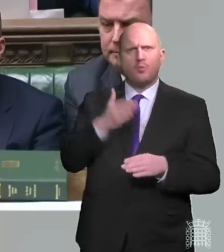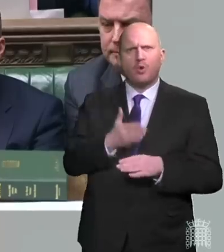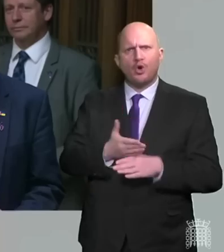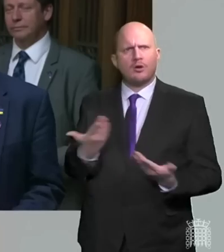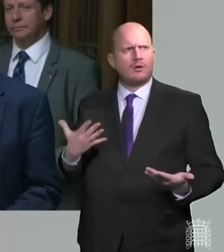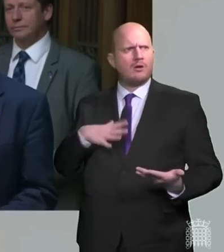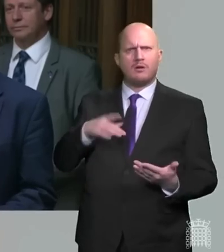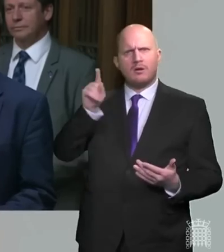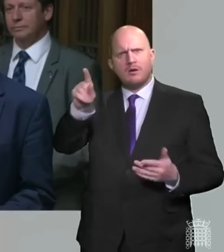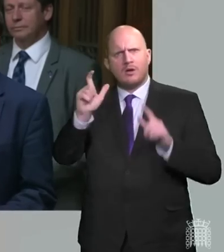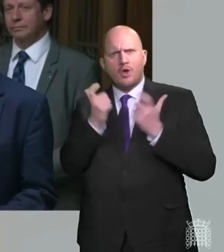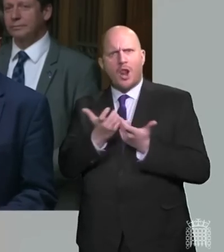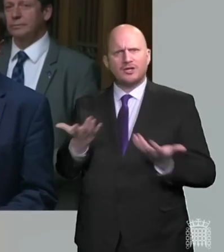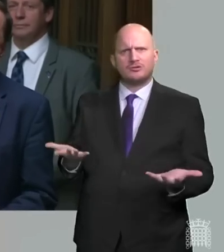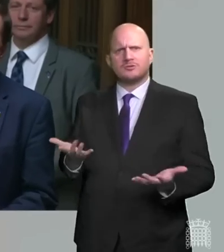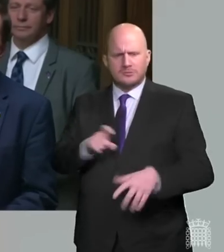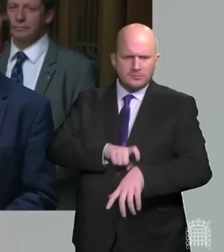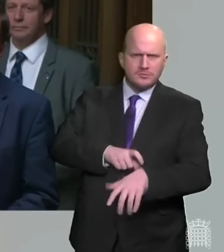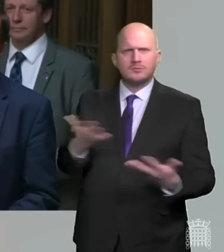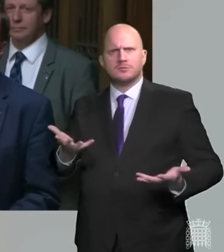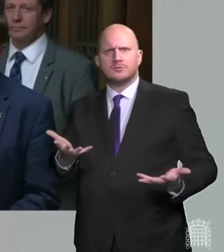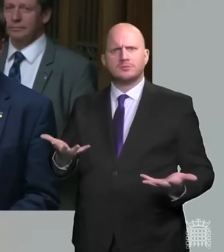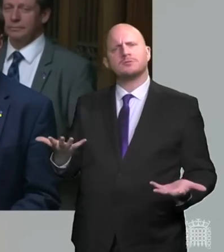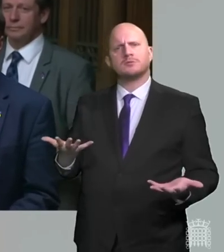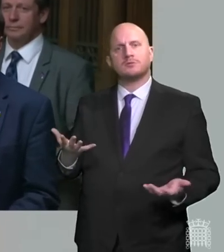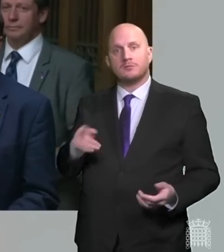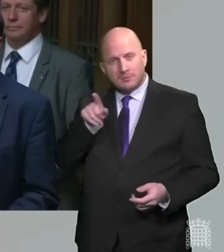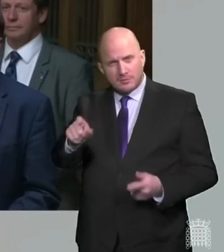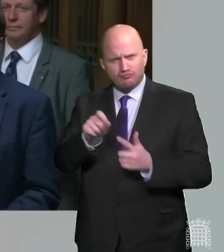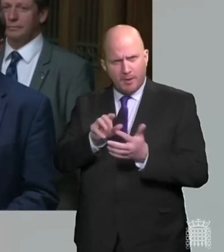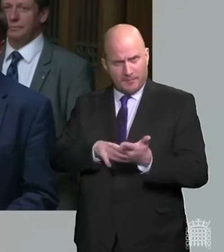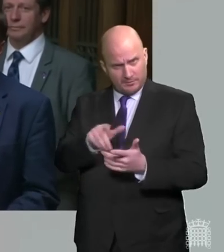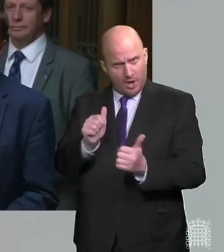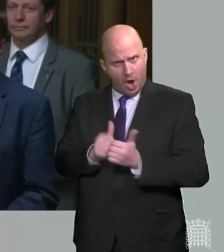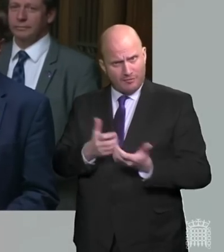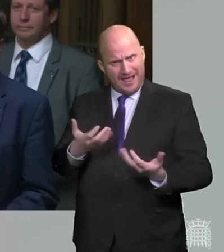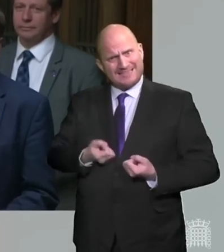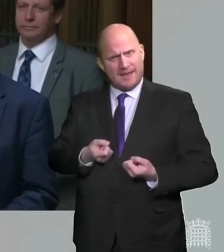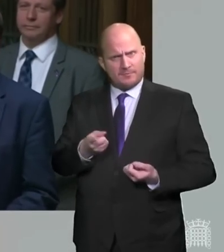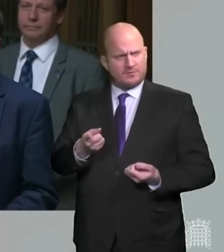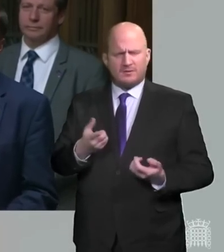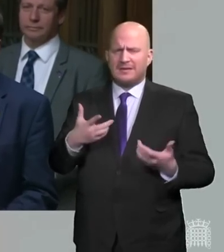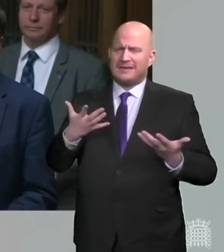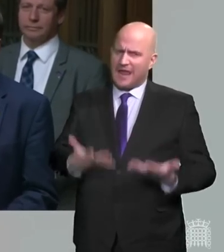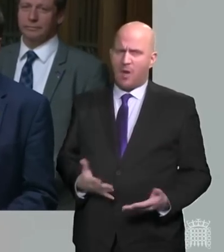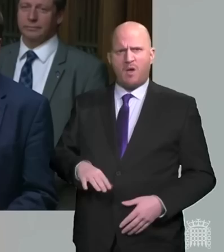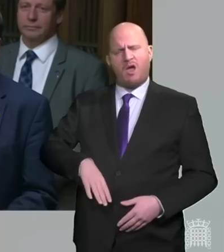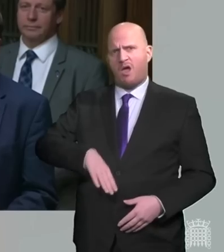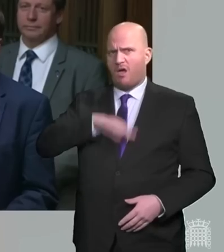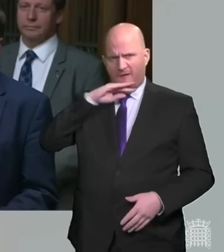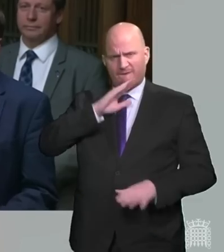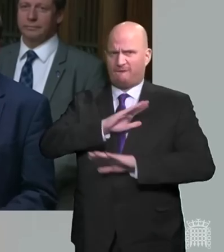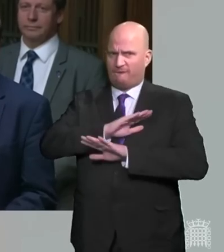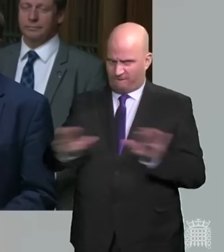Mr Speaker. So does the Prime Minister agree with me? Enough is enough. If Trans-Pennine Express don't get to grips with